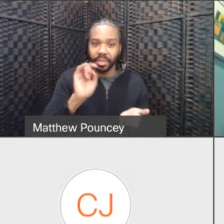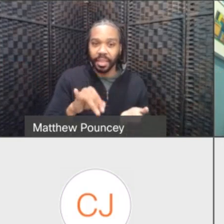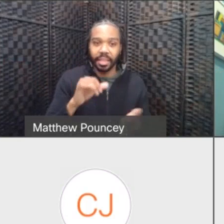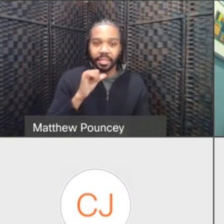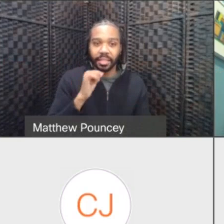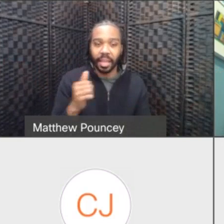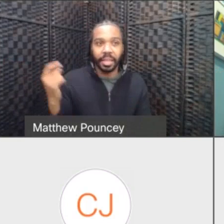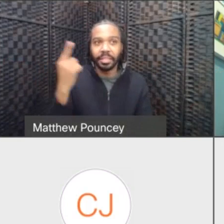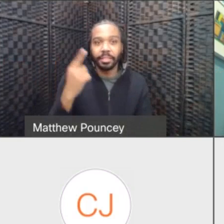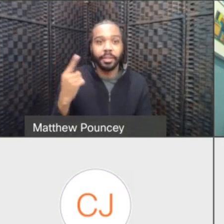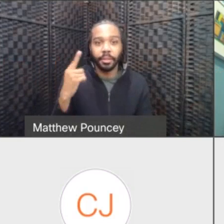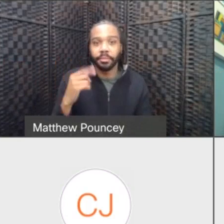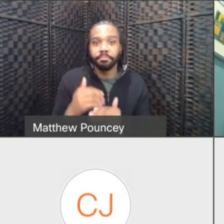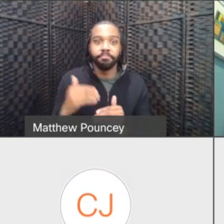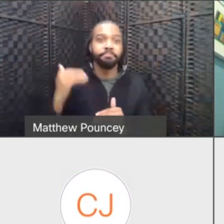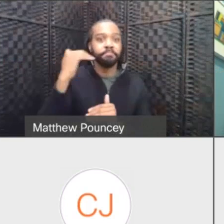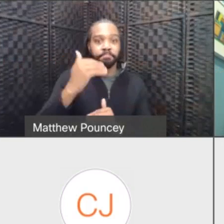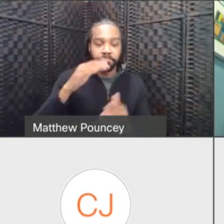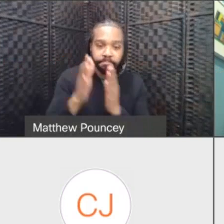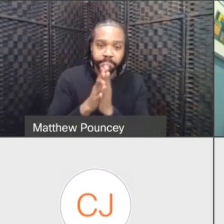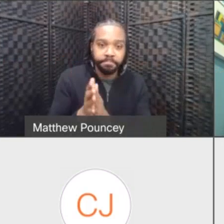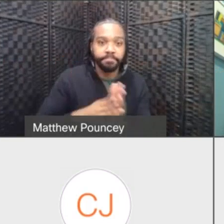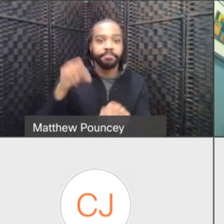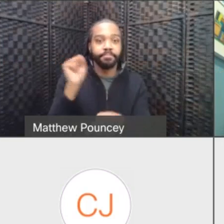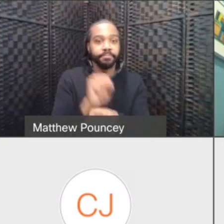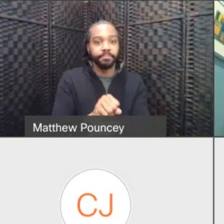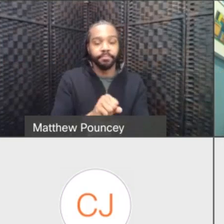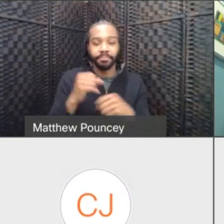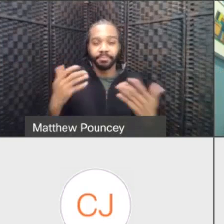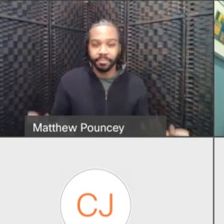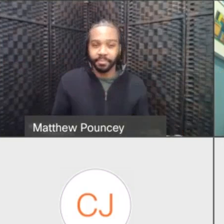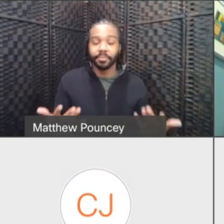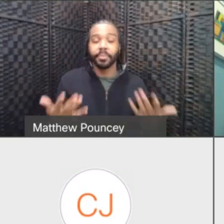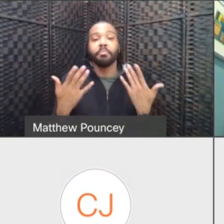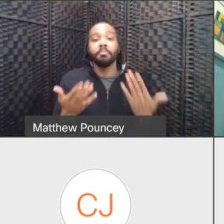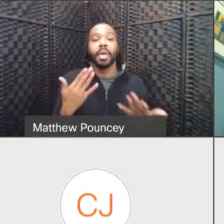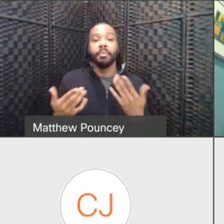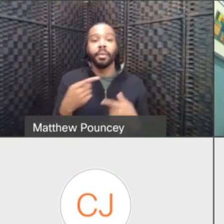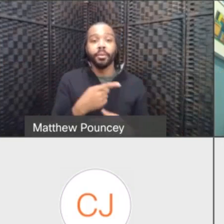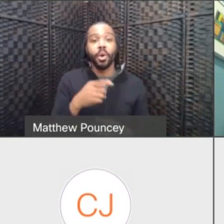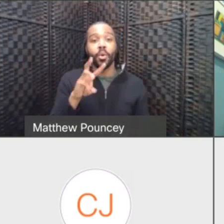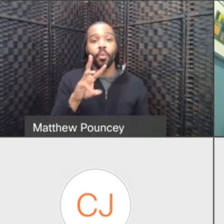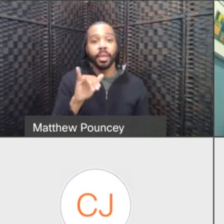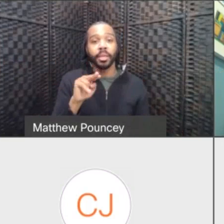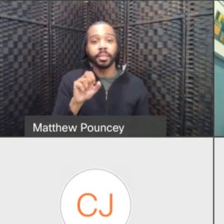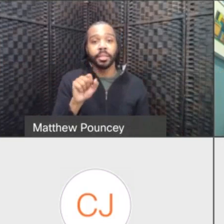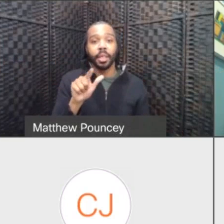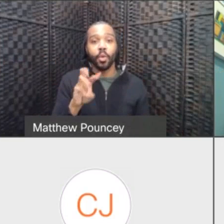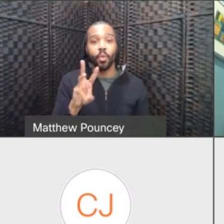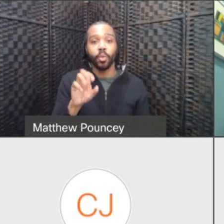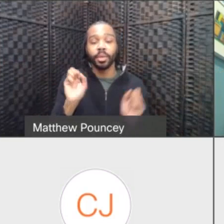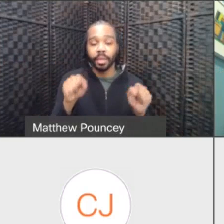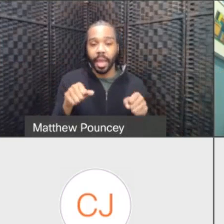kind of above and beyond. But Winslow, maybe you can give more detail. We did expand payment